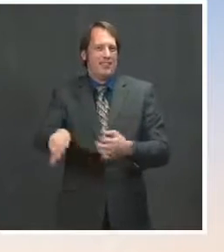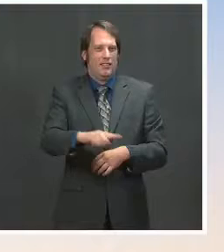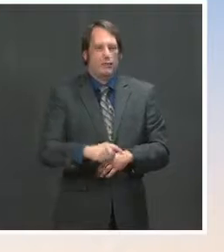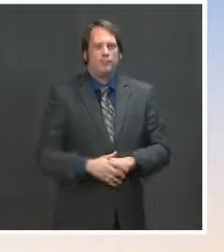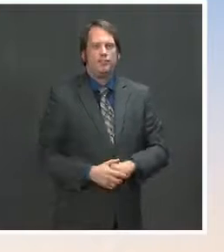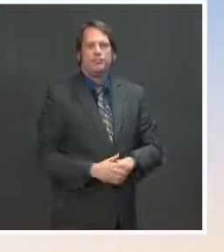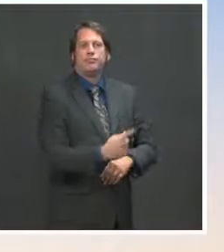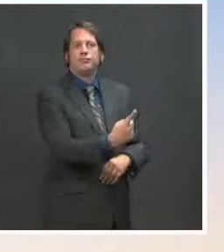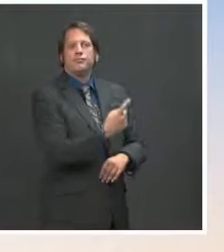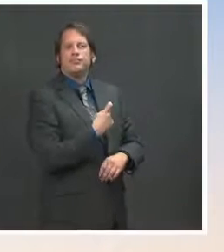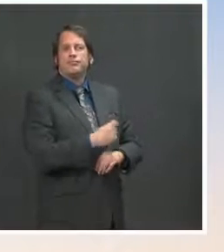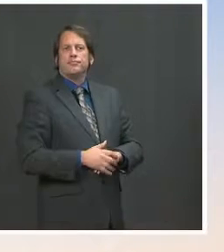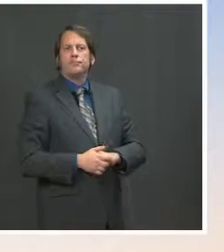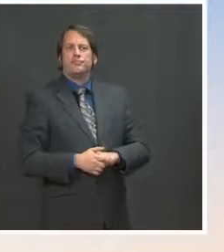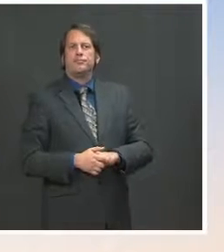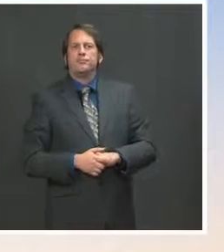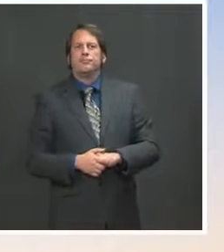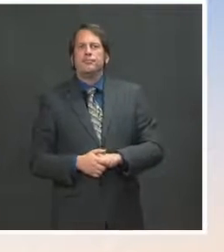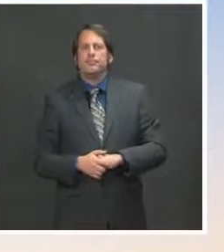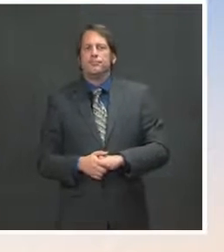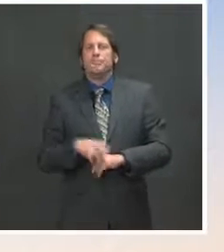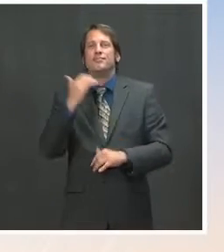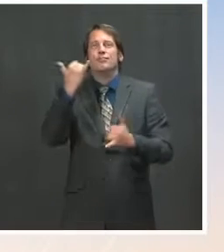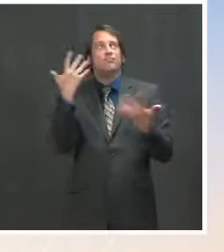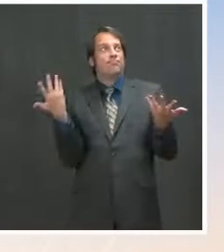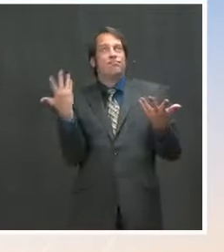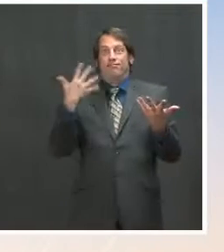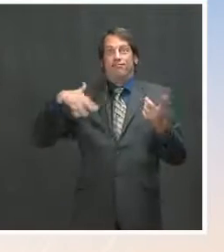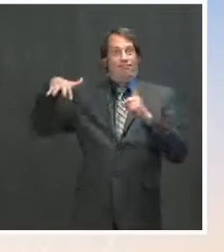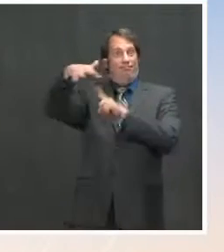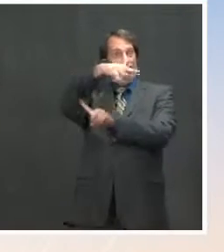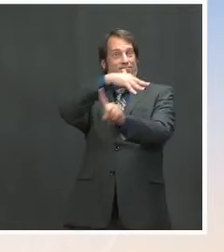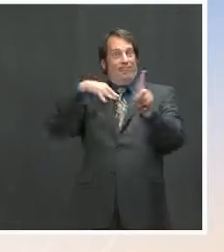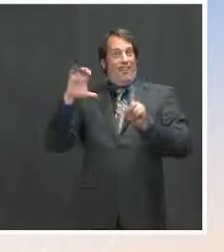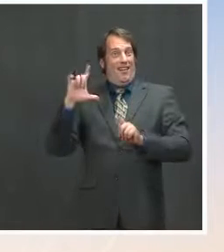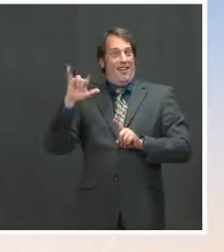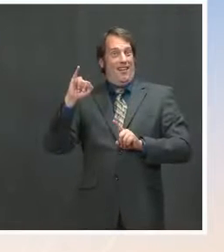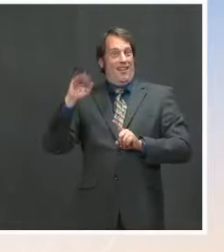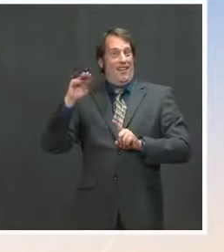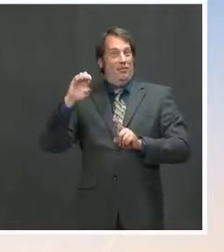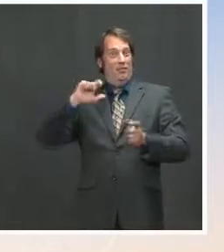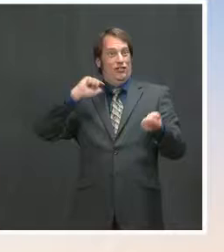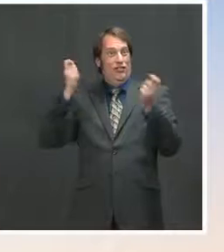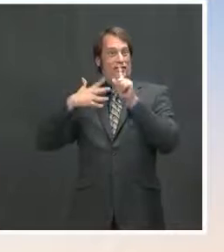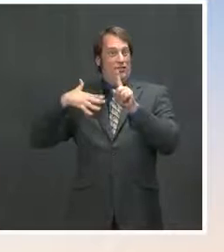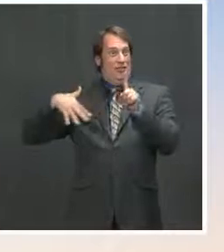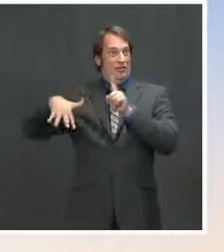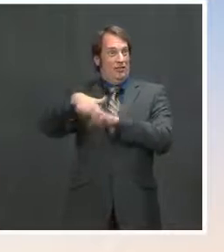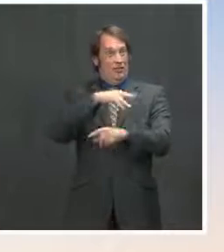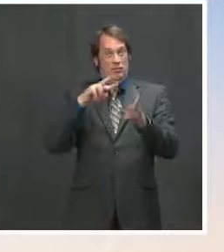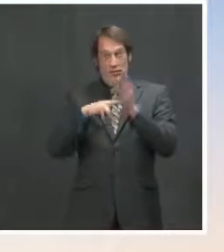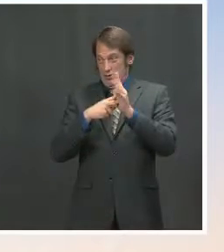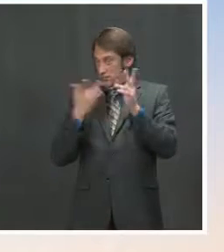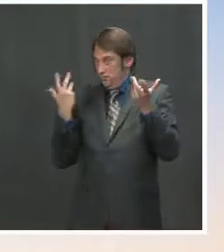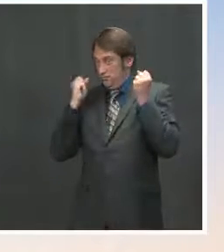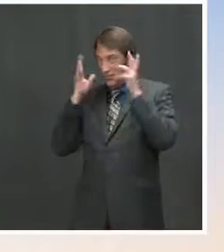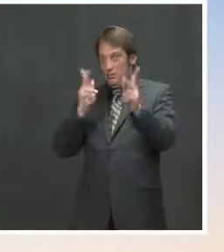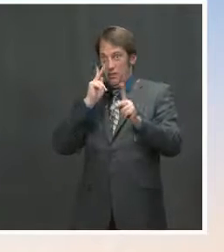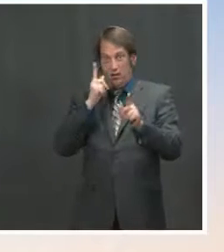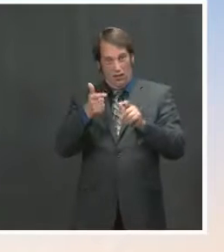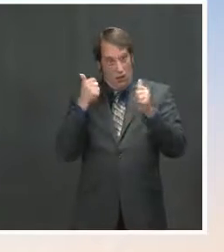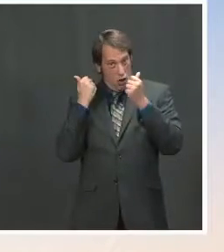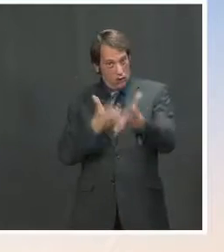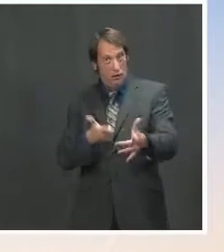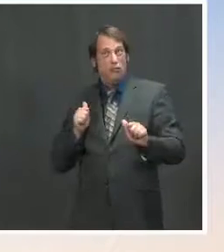change is one of the factors that has created this surge at the border, mm-hmm. but there are no Central American countries